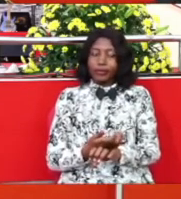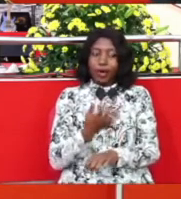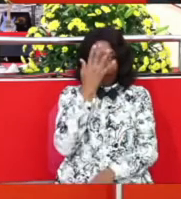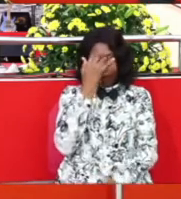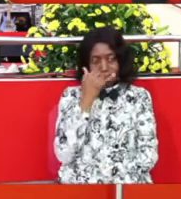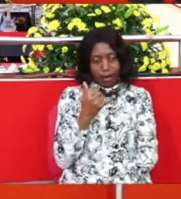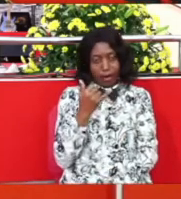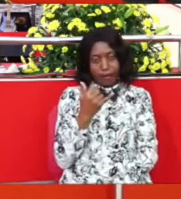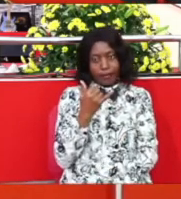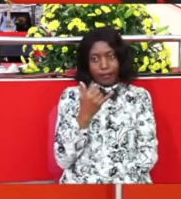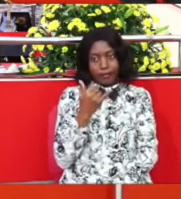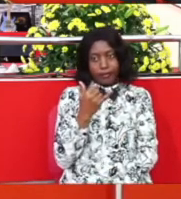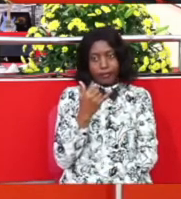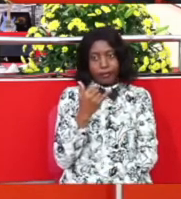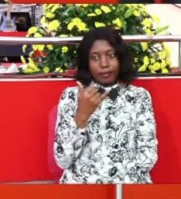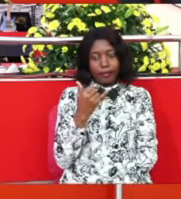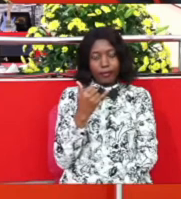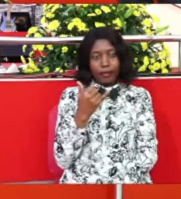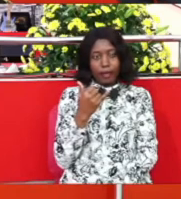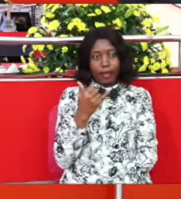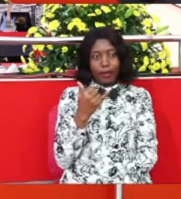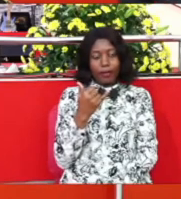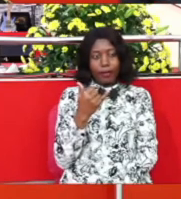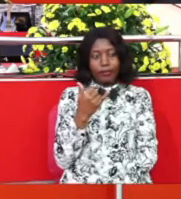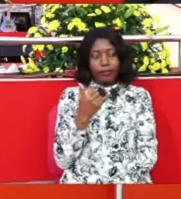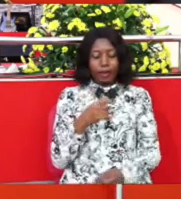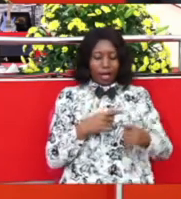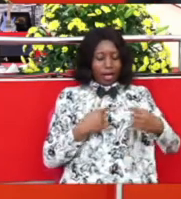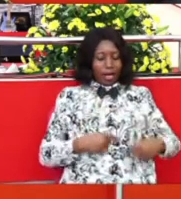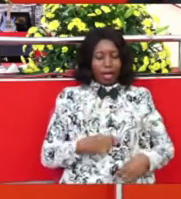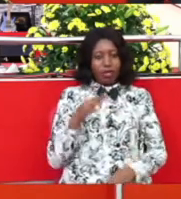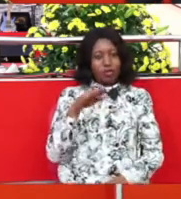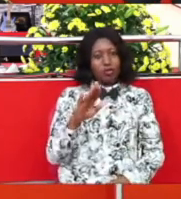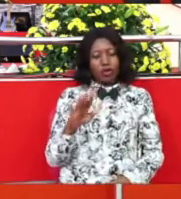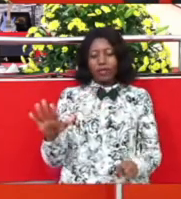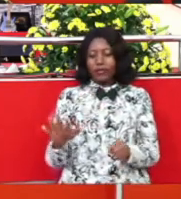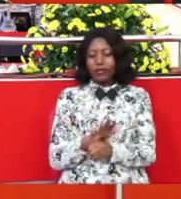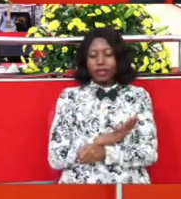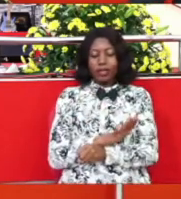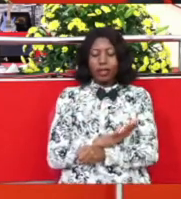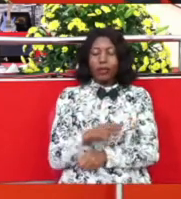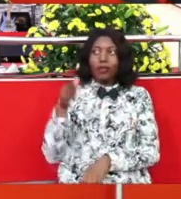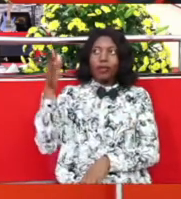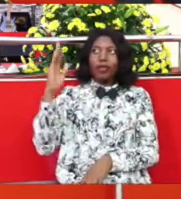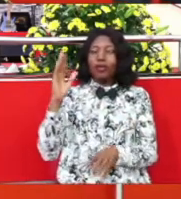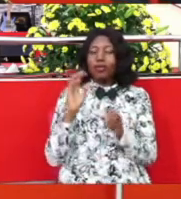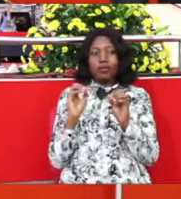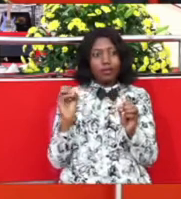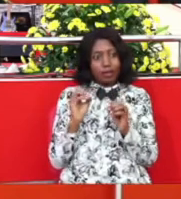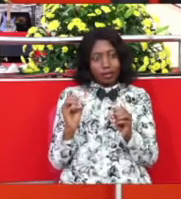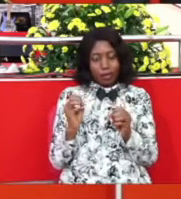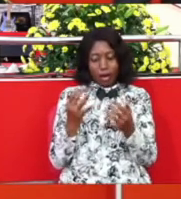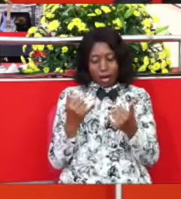Because God's dwelling, your heart is not filled with God's dwelling, and so every time they look at you they